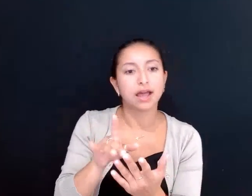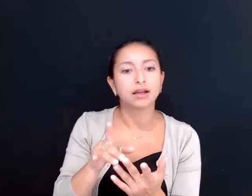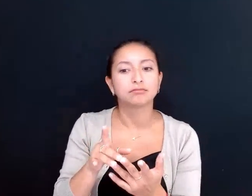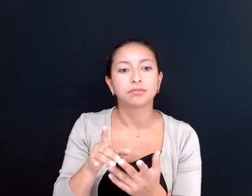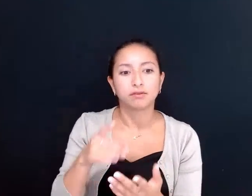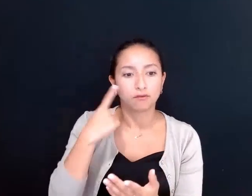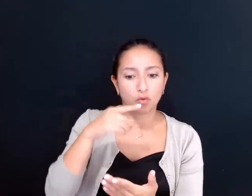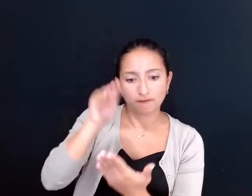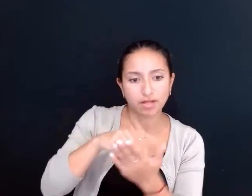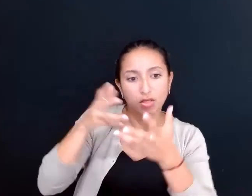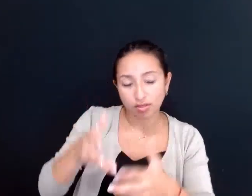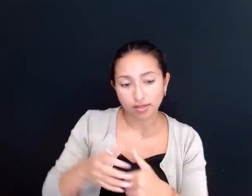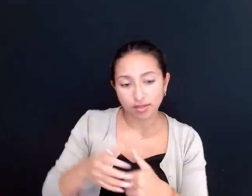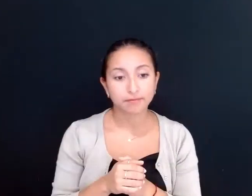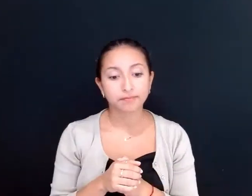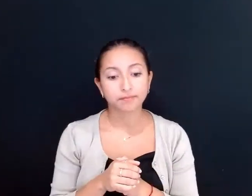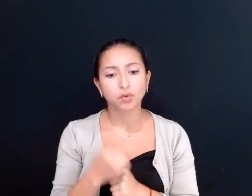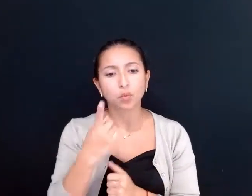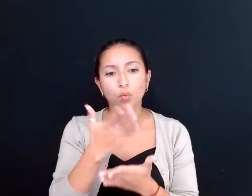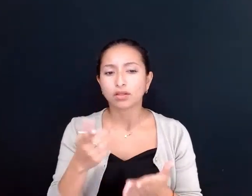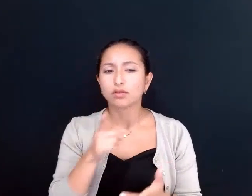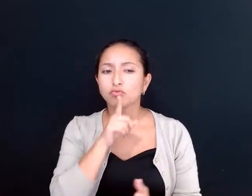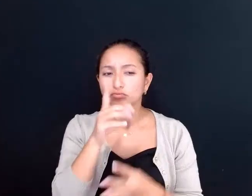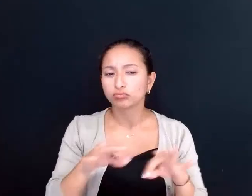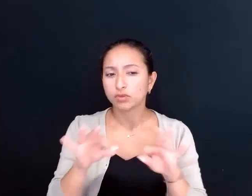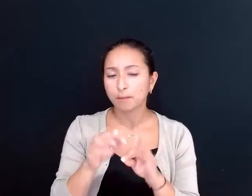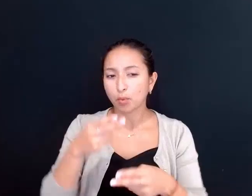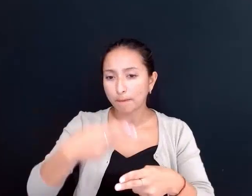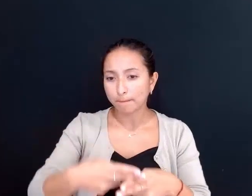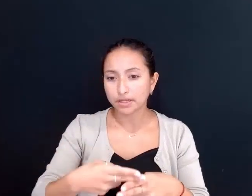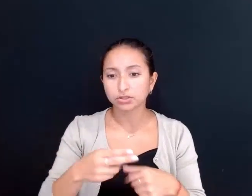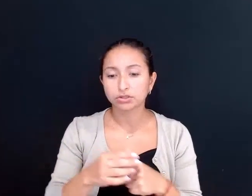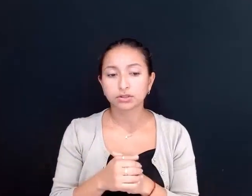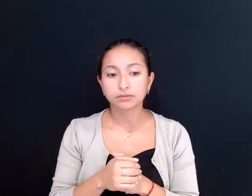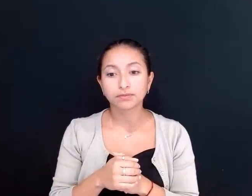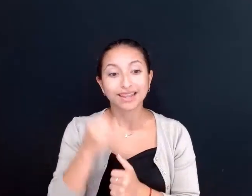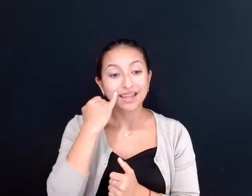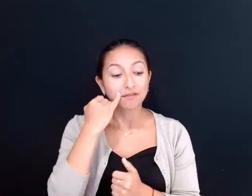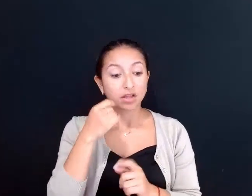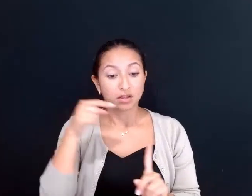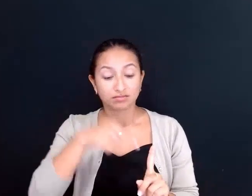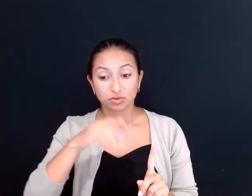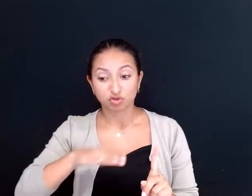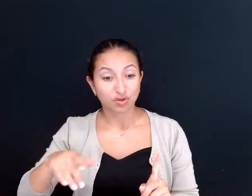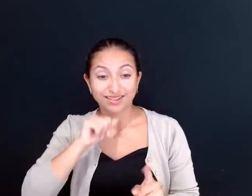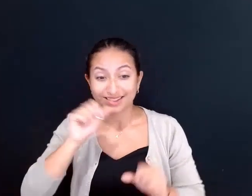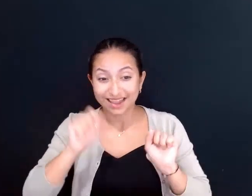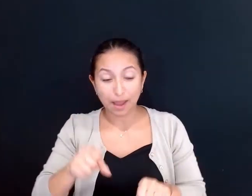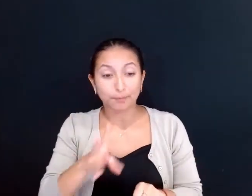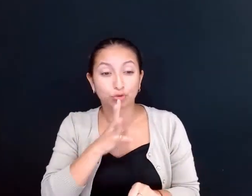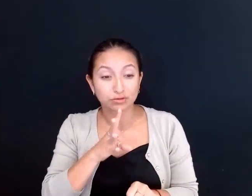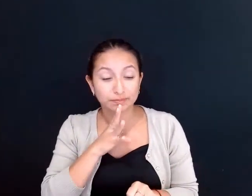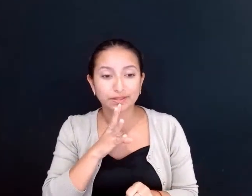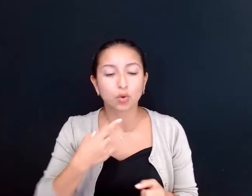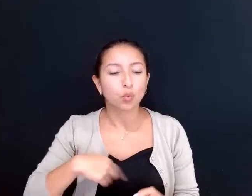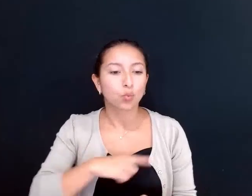do want to mention, if you're filing for a child is unable to speak, we still have to reach out to that